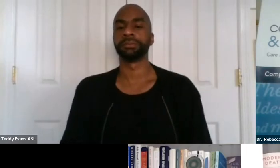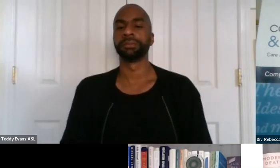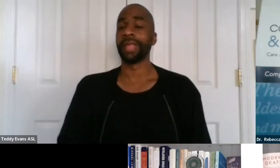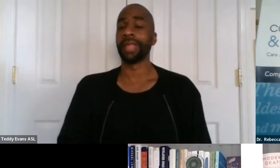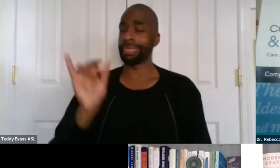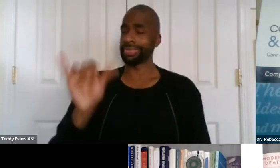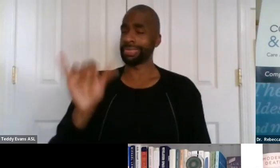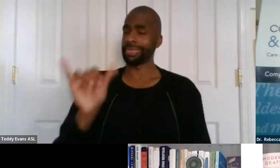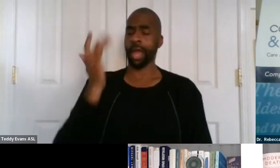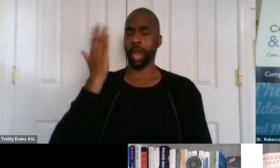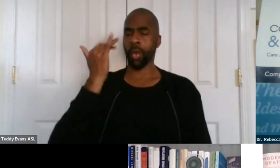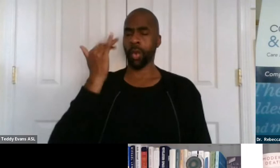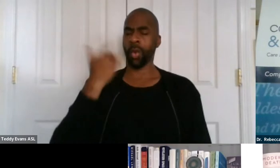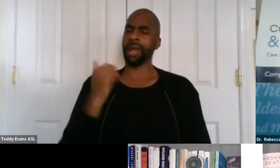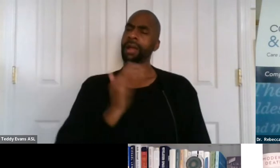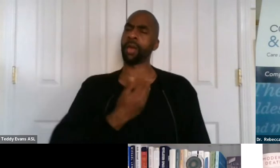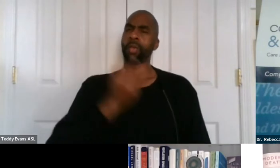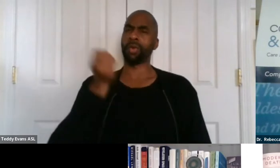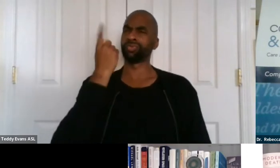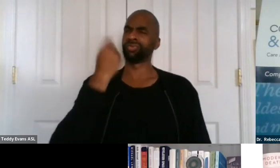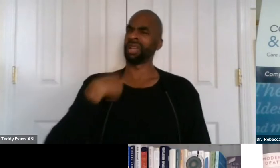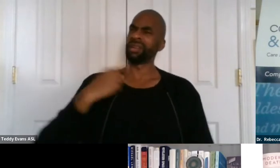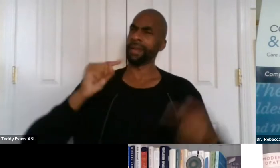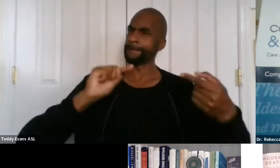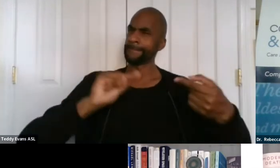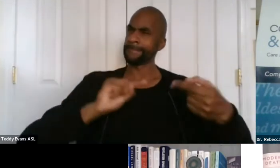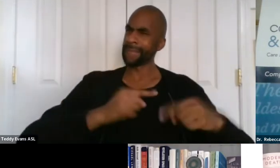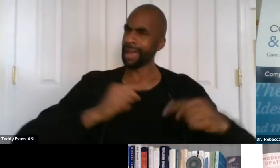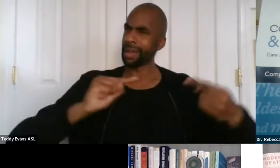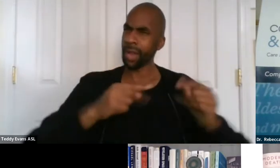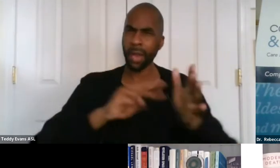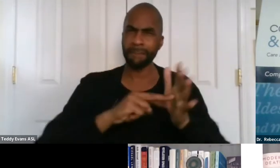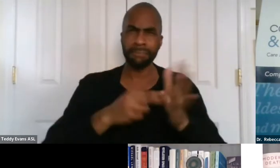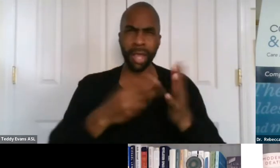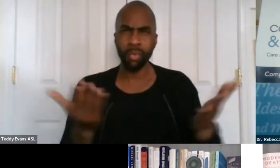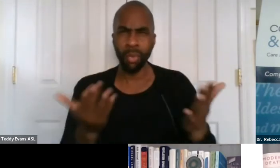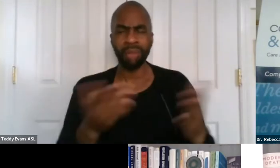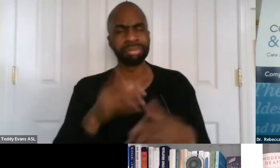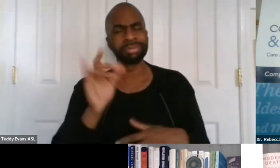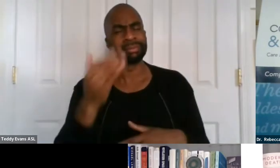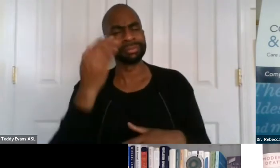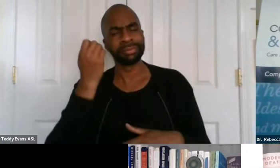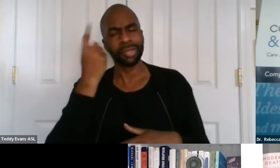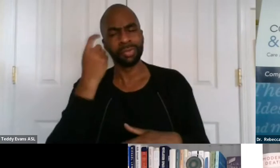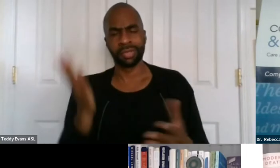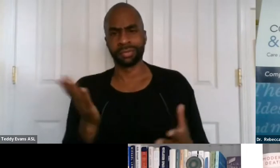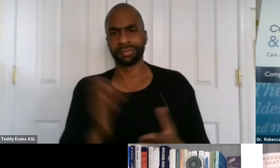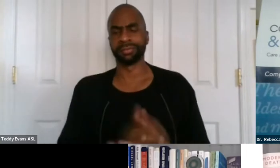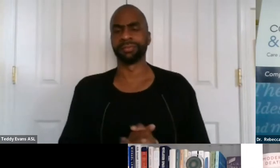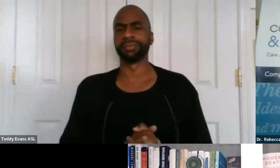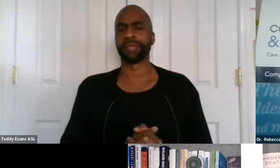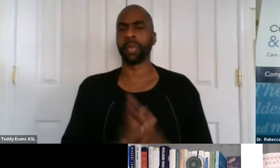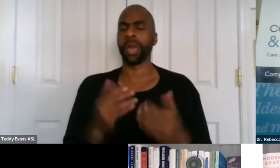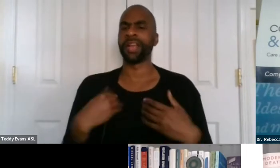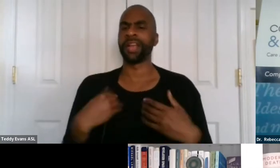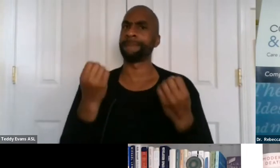so poor is because medicine has allowed itself to be infiltrated by all these different corporate influences. We all